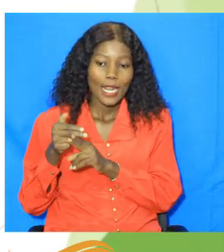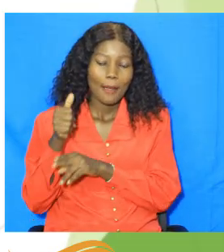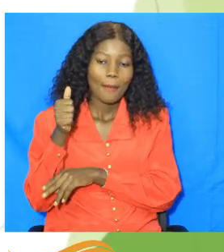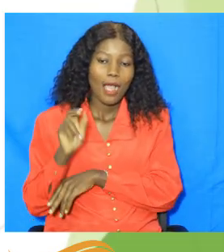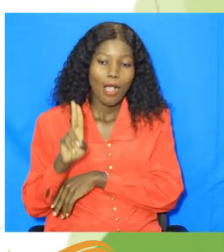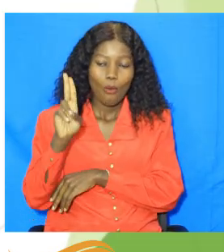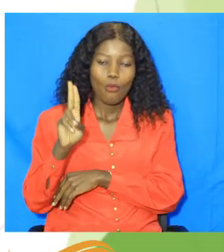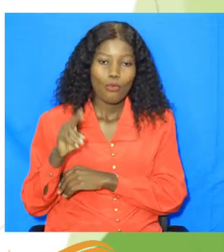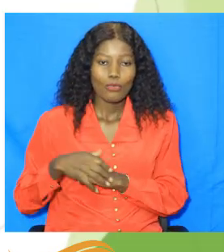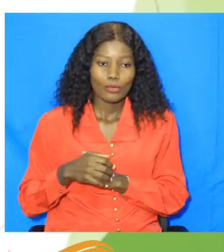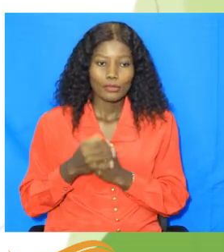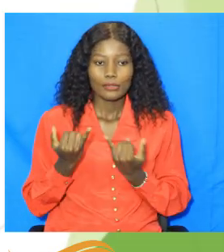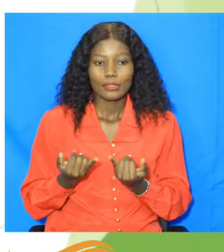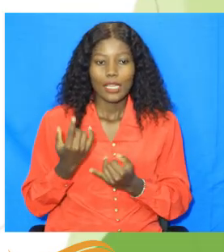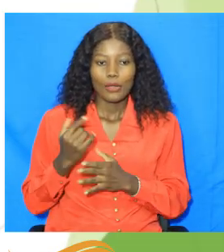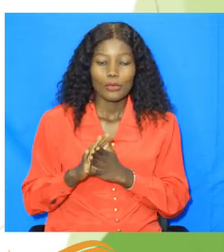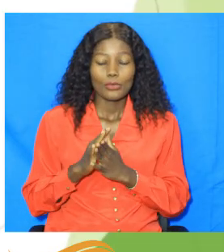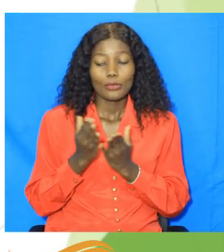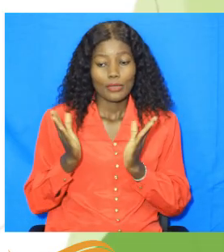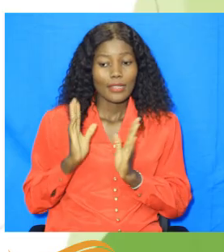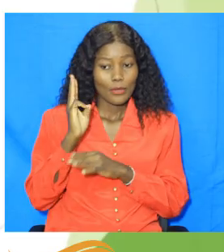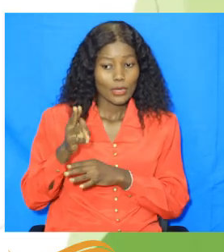ao. So they will be standing at